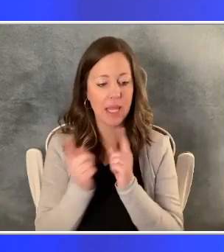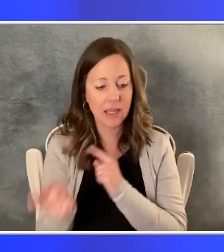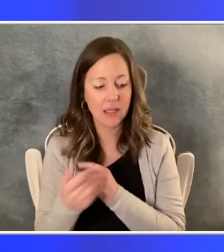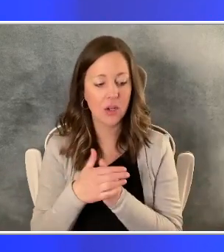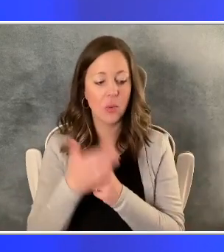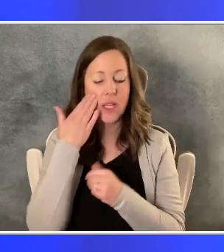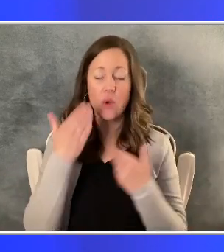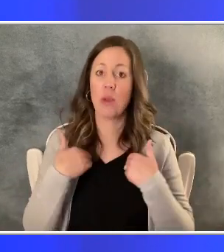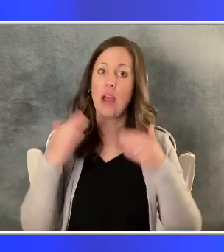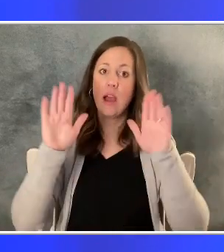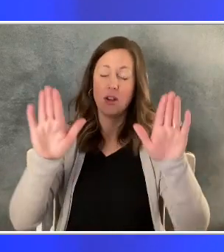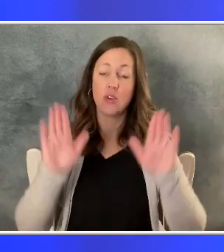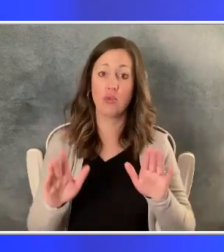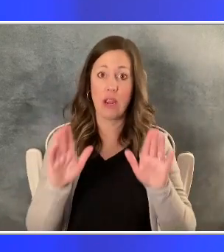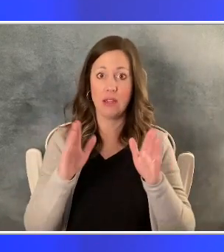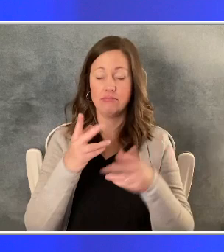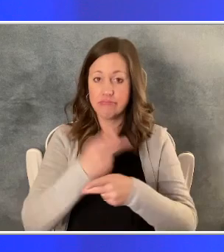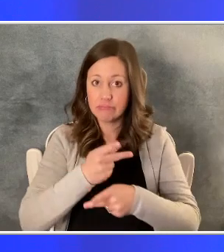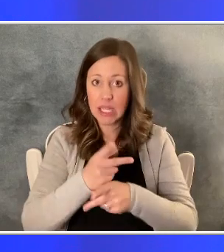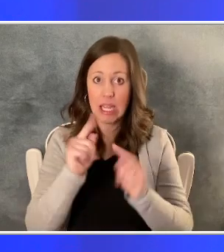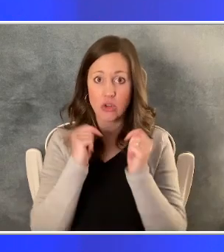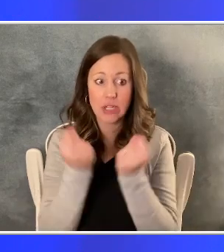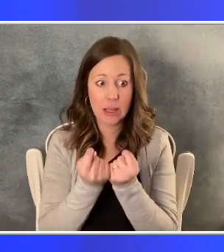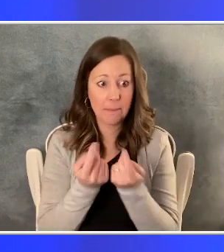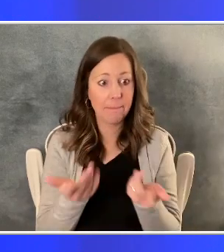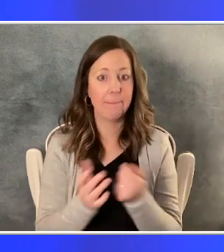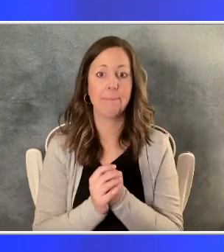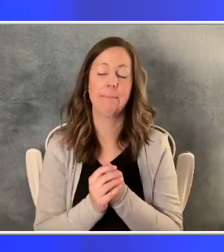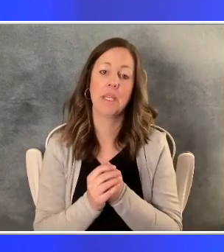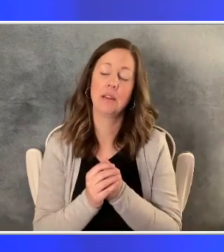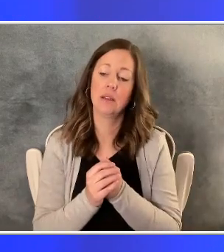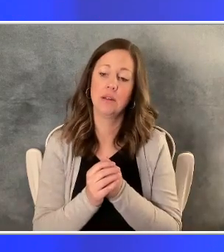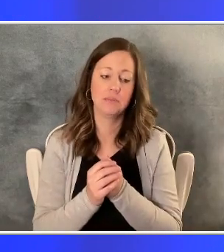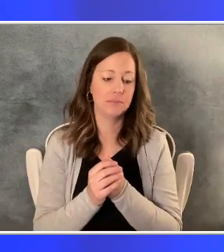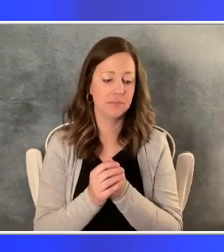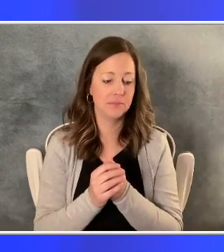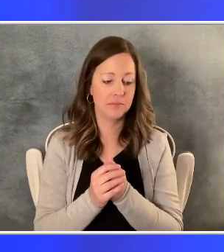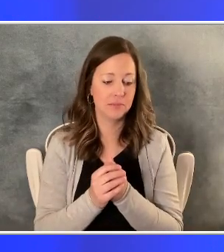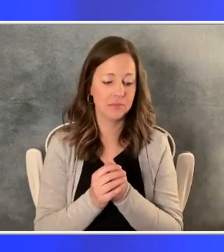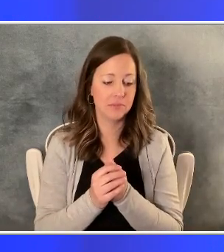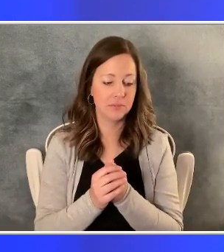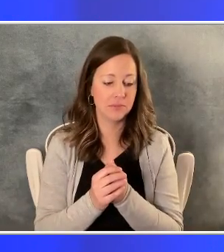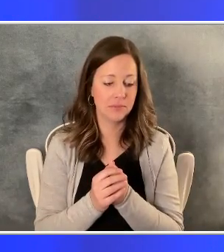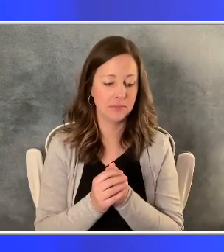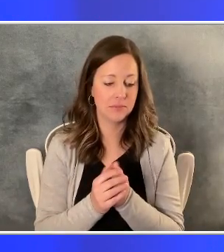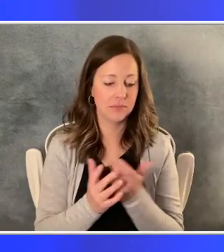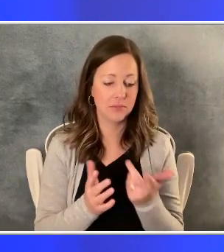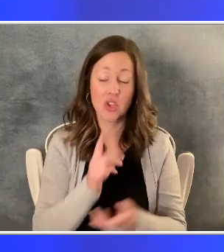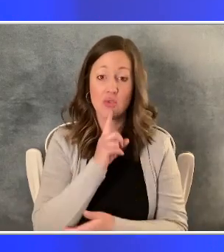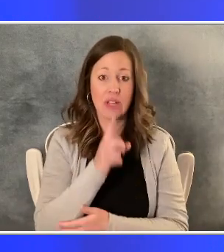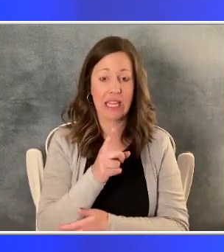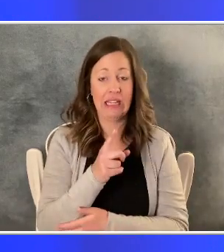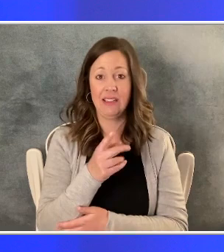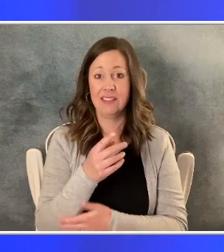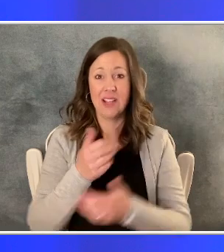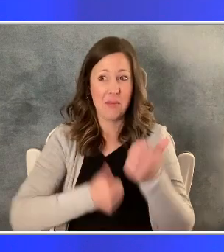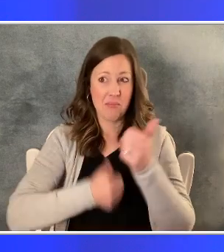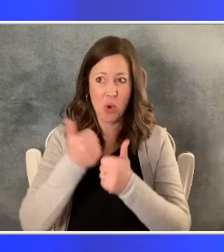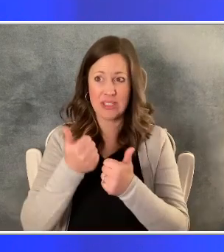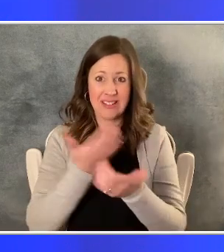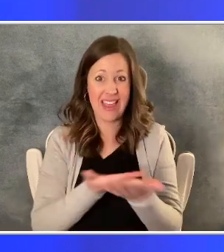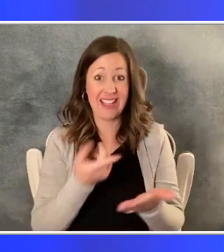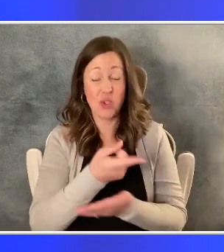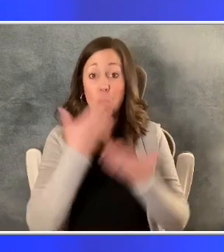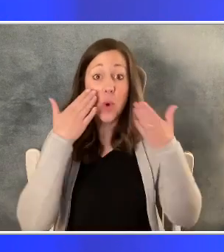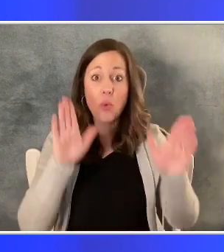there that was going to take care of her. Most of the questions you don't know till you know them. So you don't know until they pop up what's going to